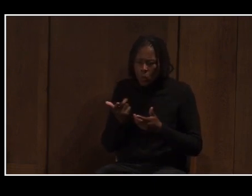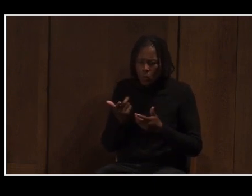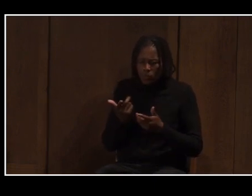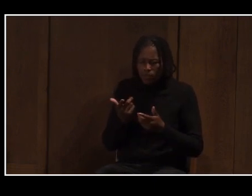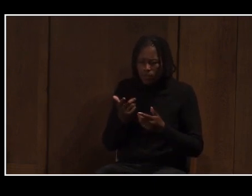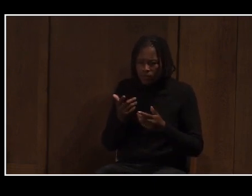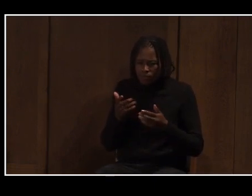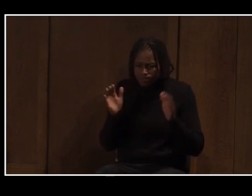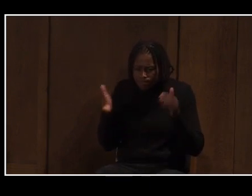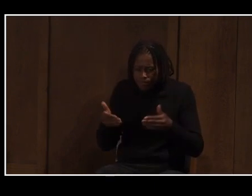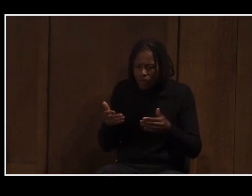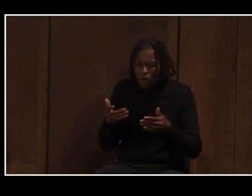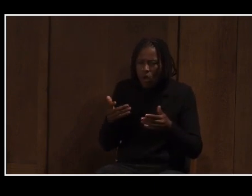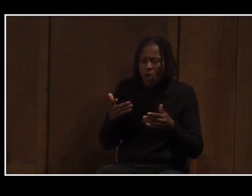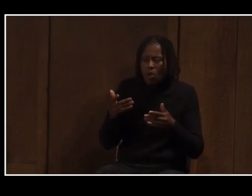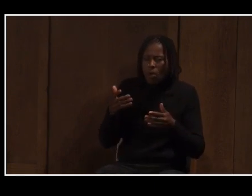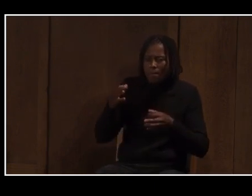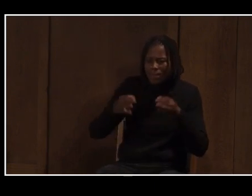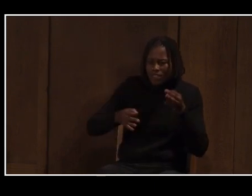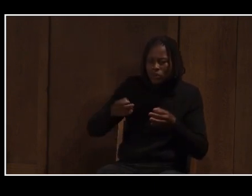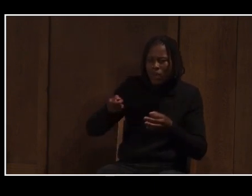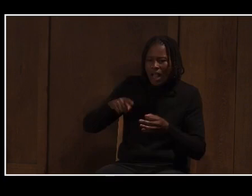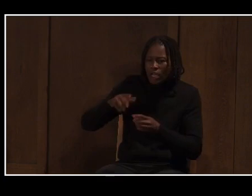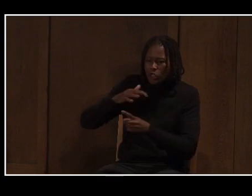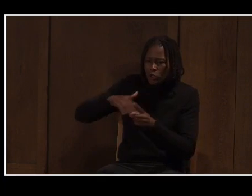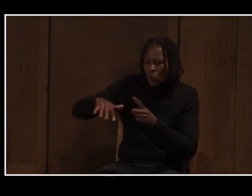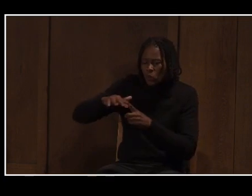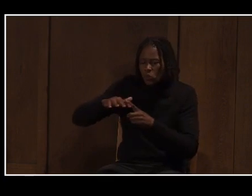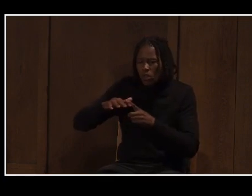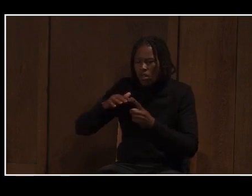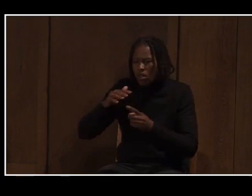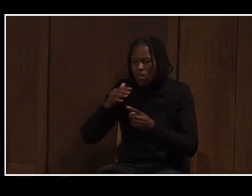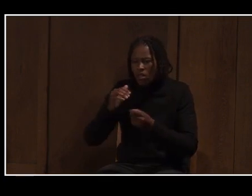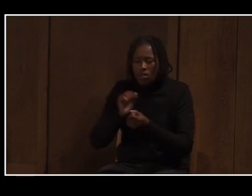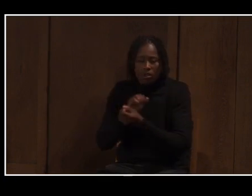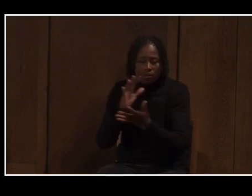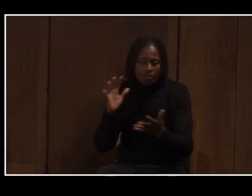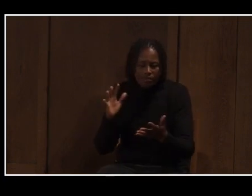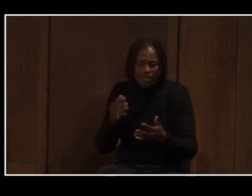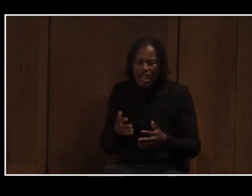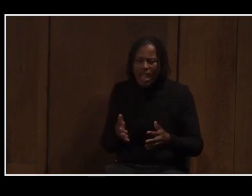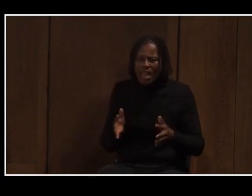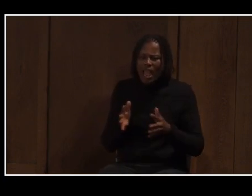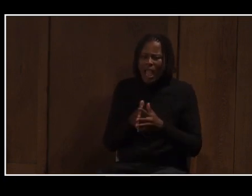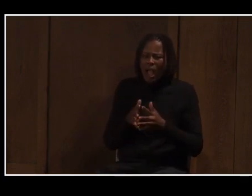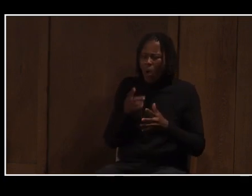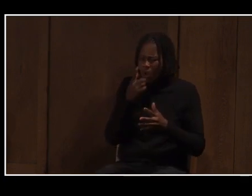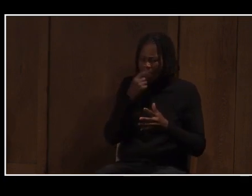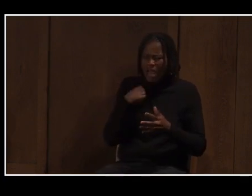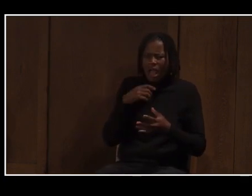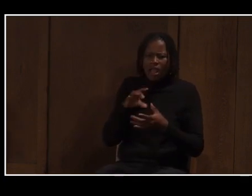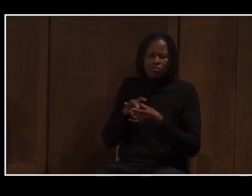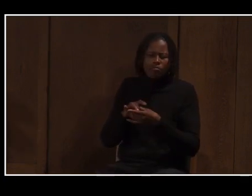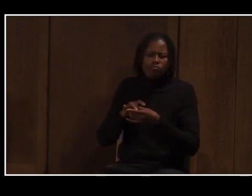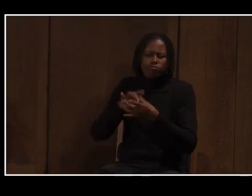my imagination of how can I break yoga and meditation out of those chains?